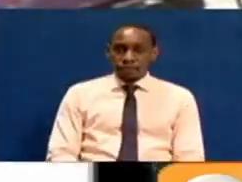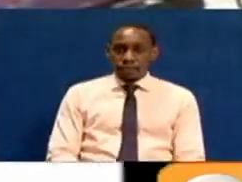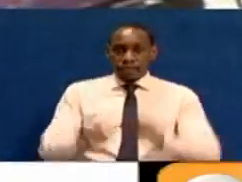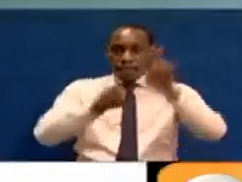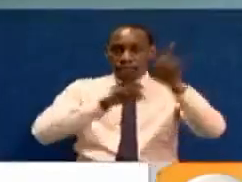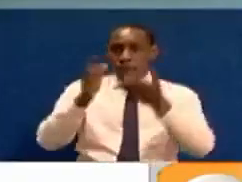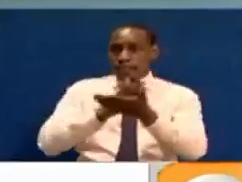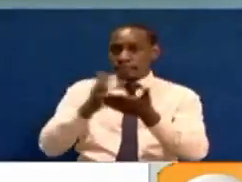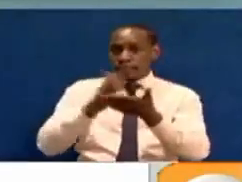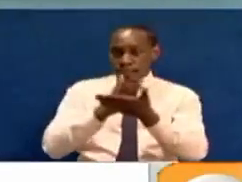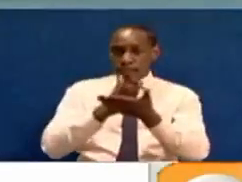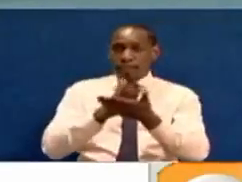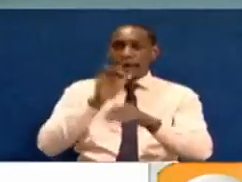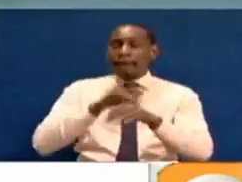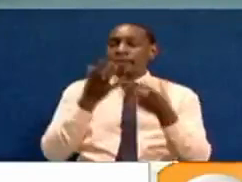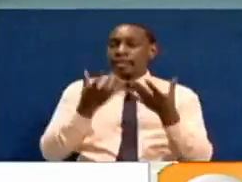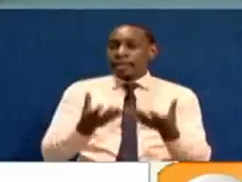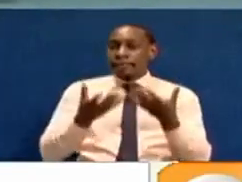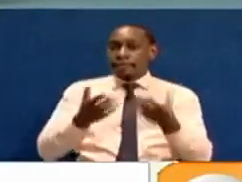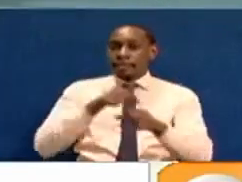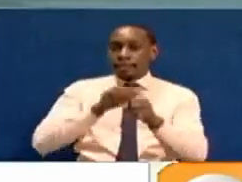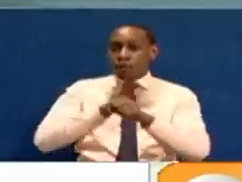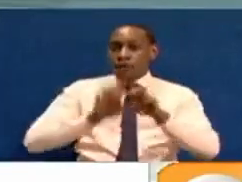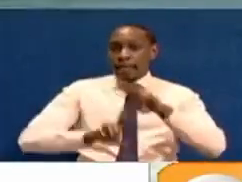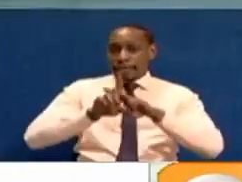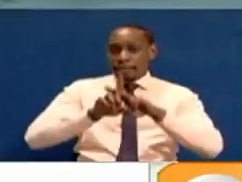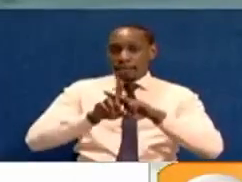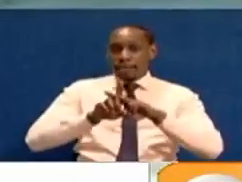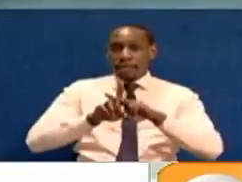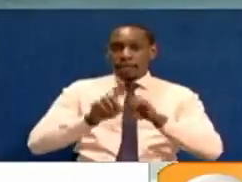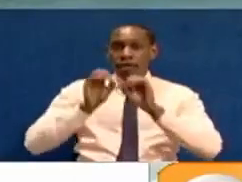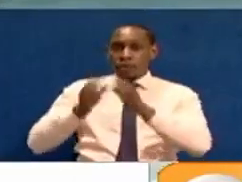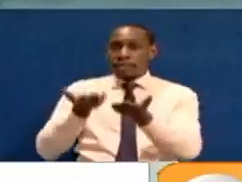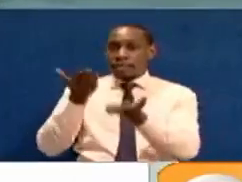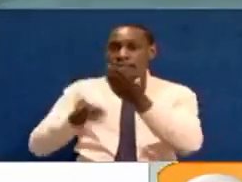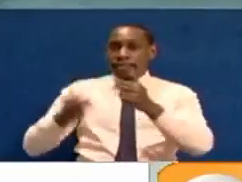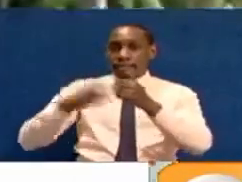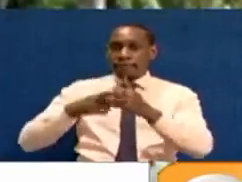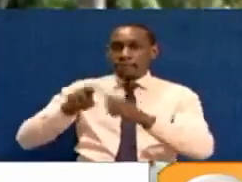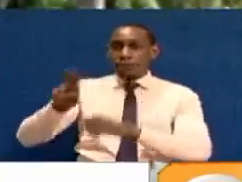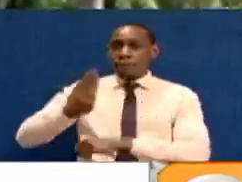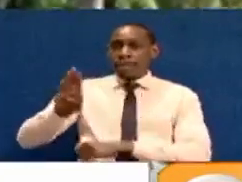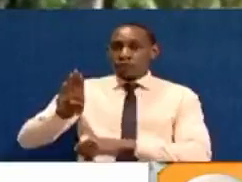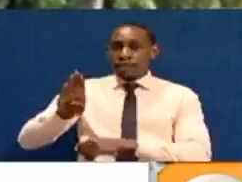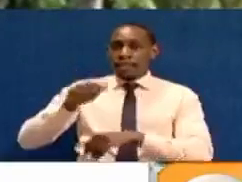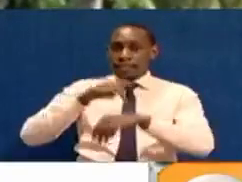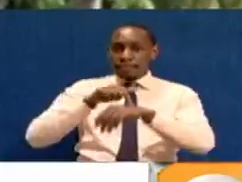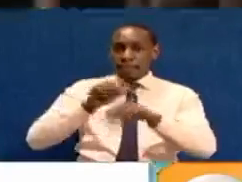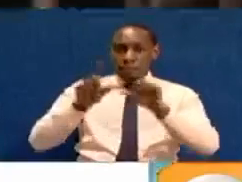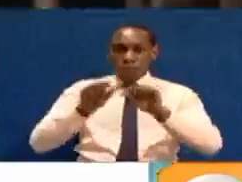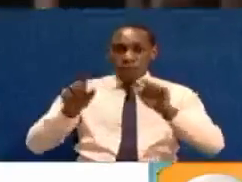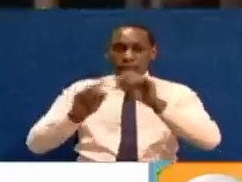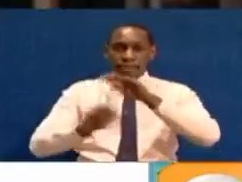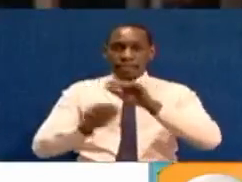The tourism sector has been one of the most affected by the COVID-19 pandemic, losing an estimated 72 billion shillings over the period, according